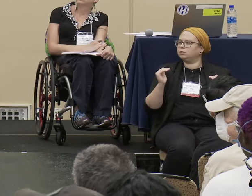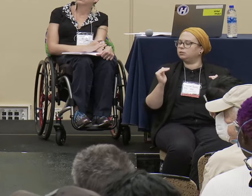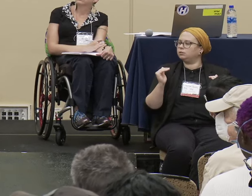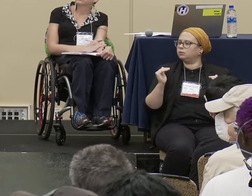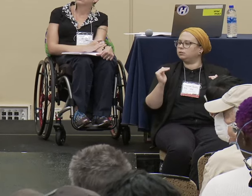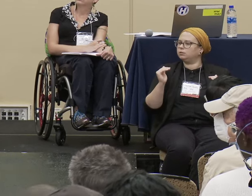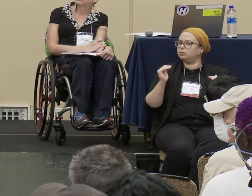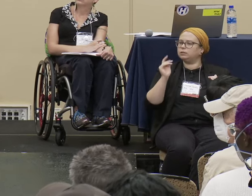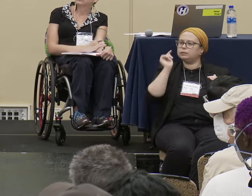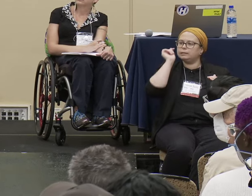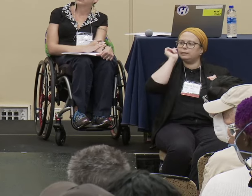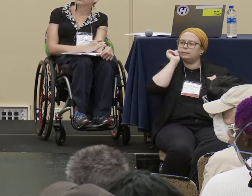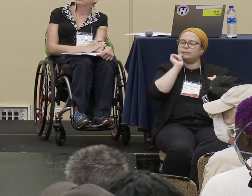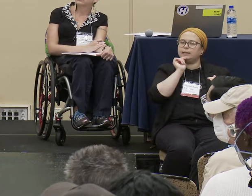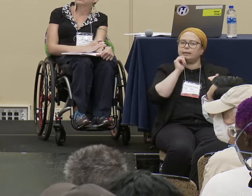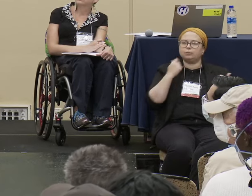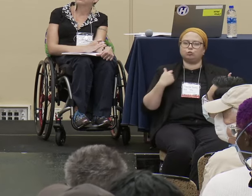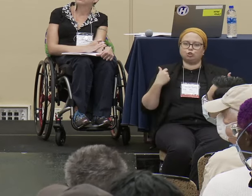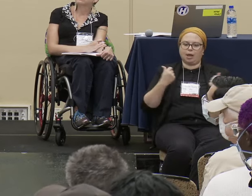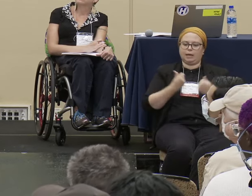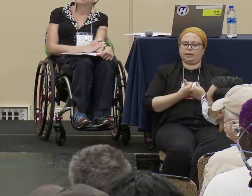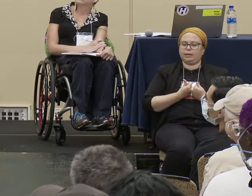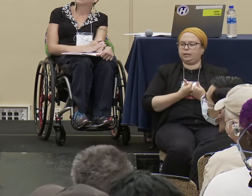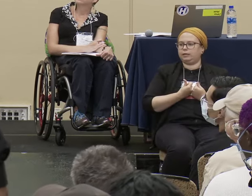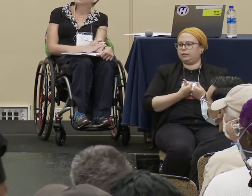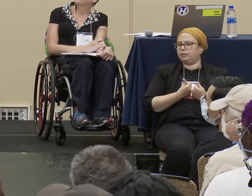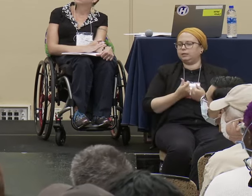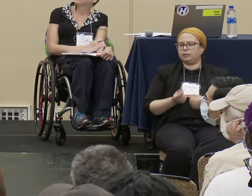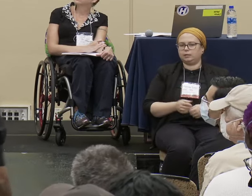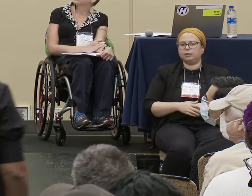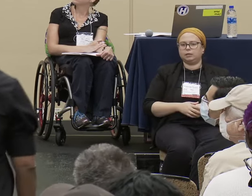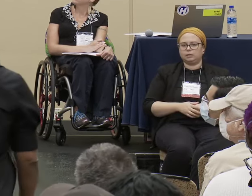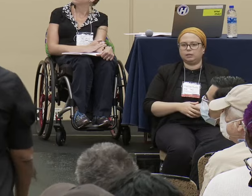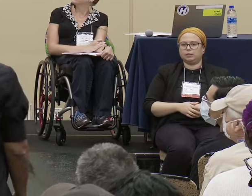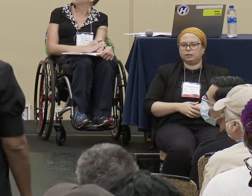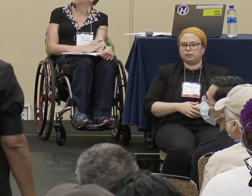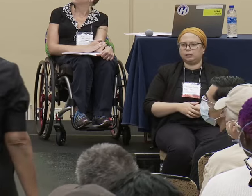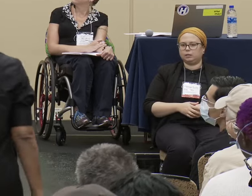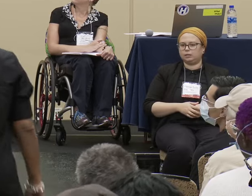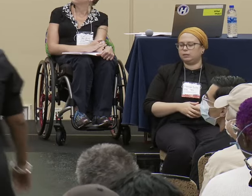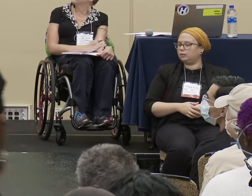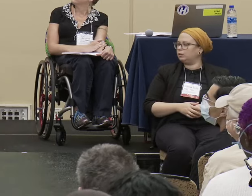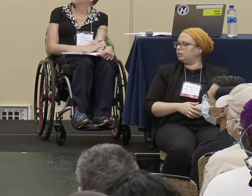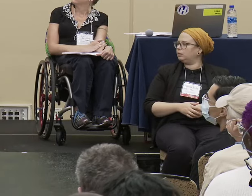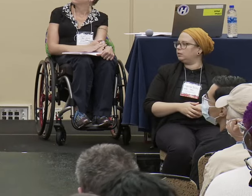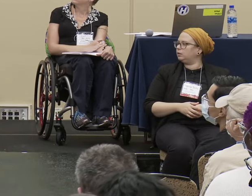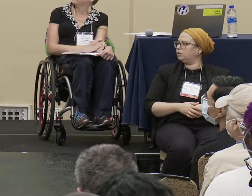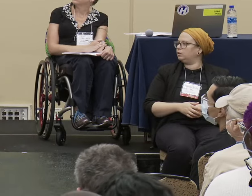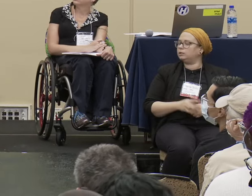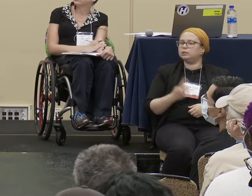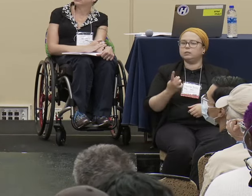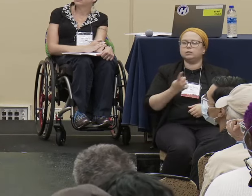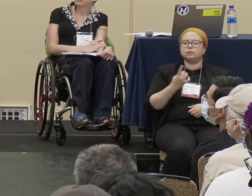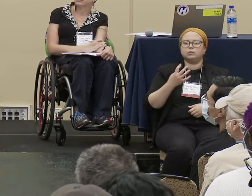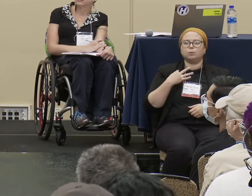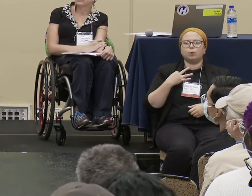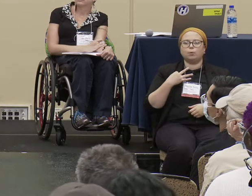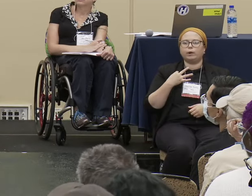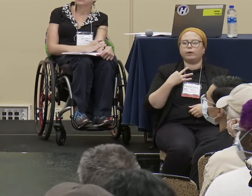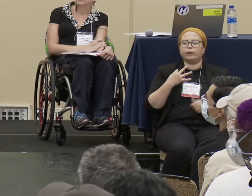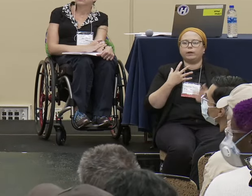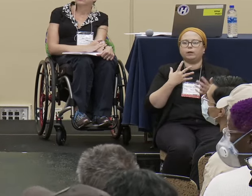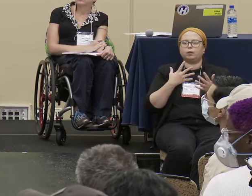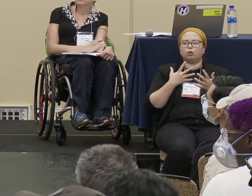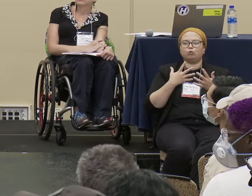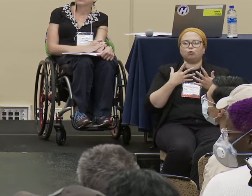the tan jacket right here. Yep, that's you. And then there's somebody wearing a gray